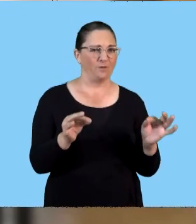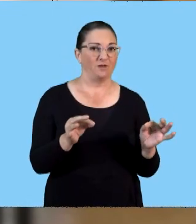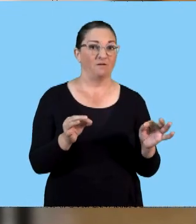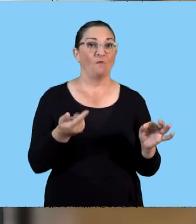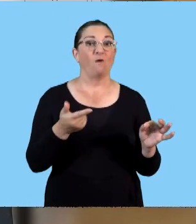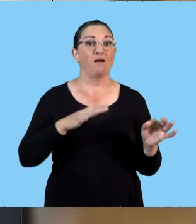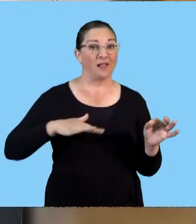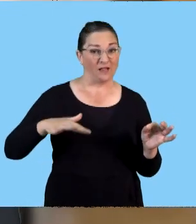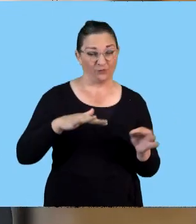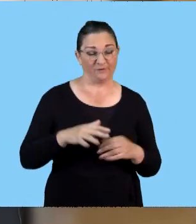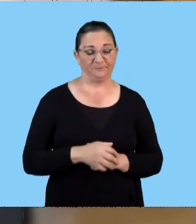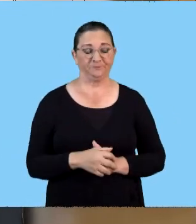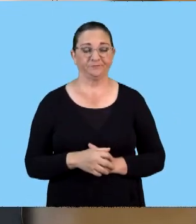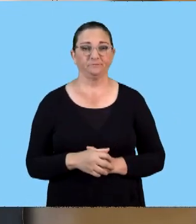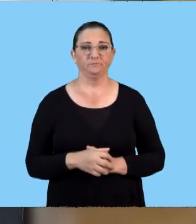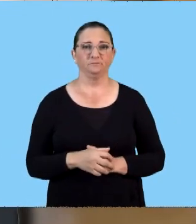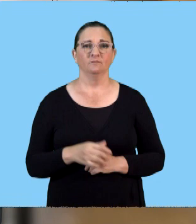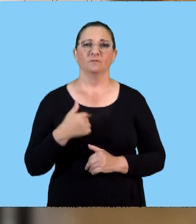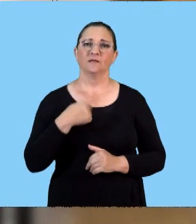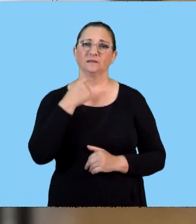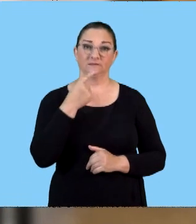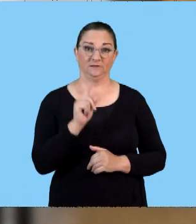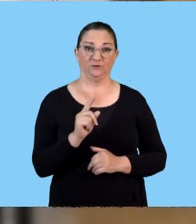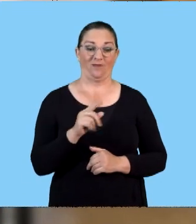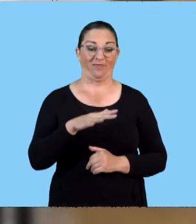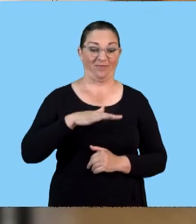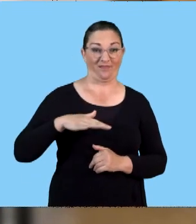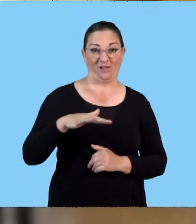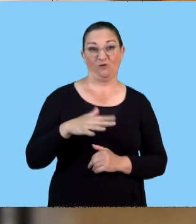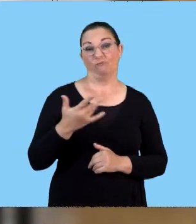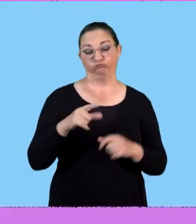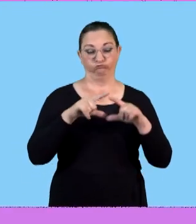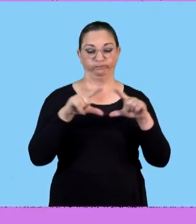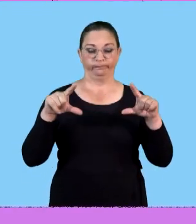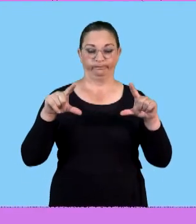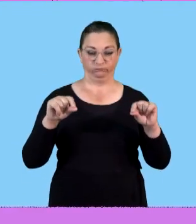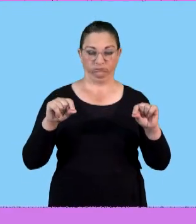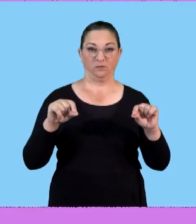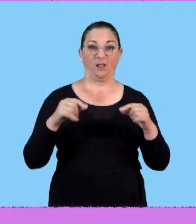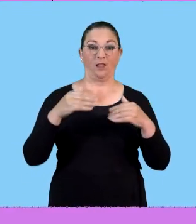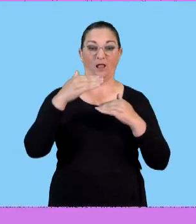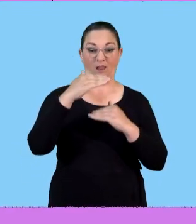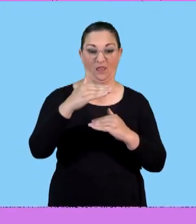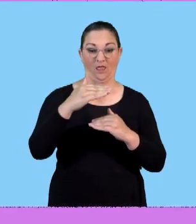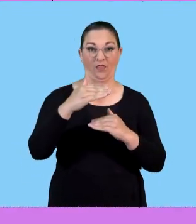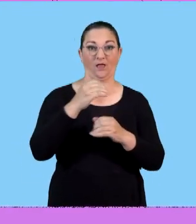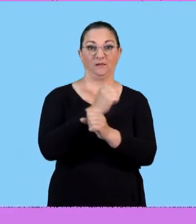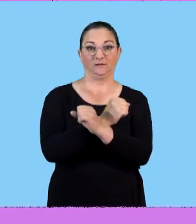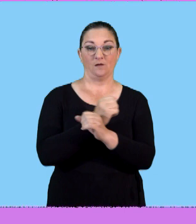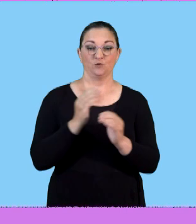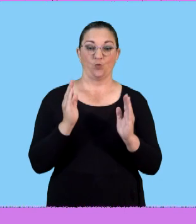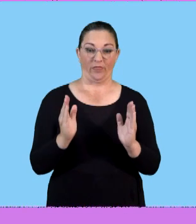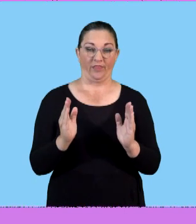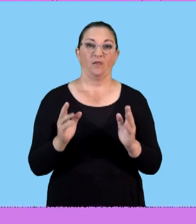right, when we calculate area. So first up, I indicated here, area of a rectangle. We use length